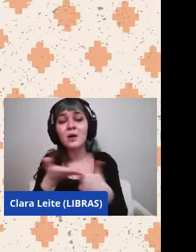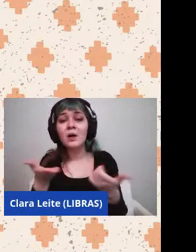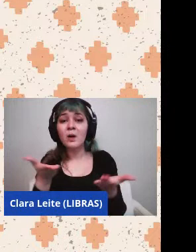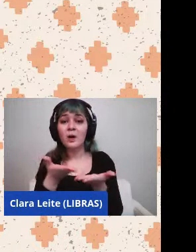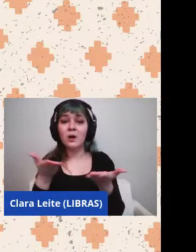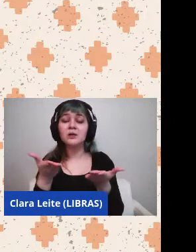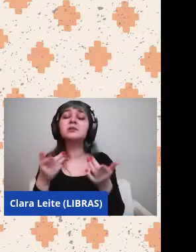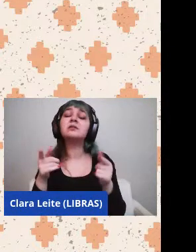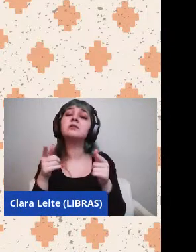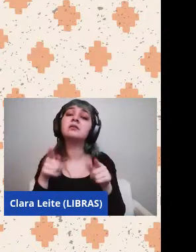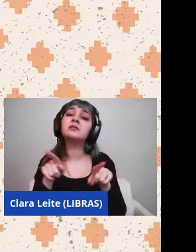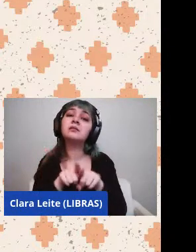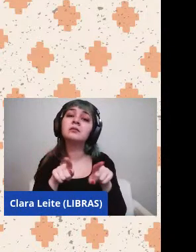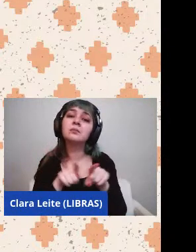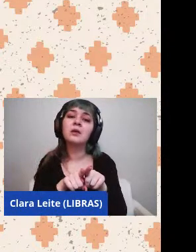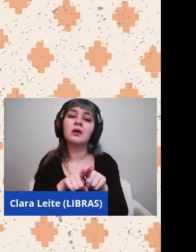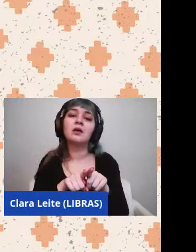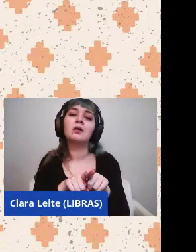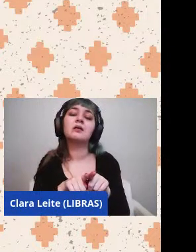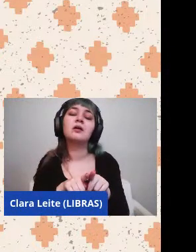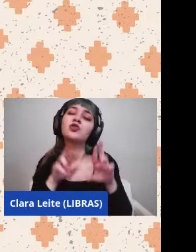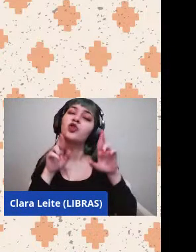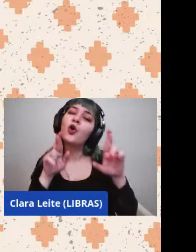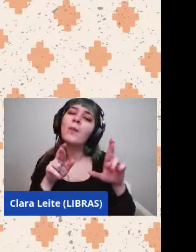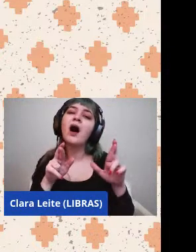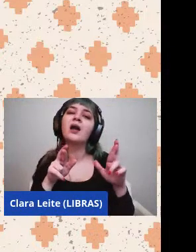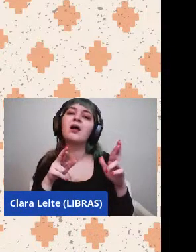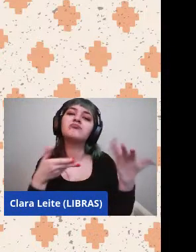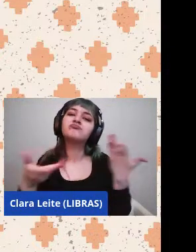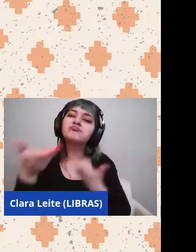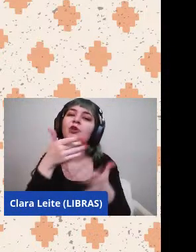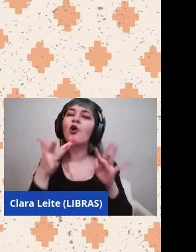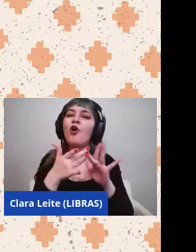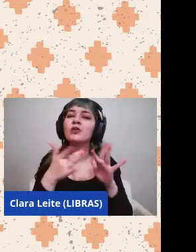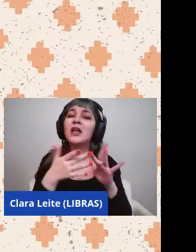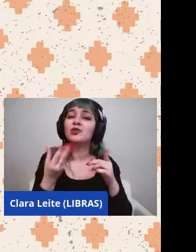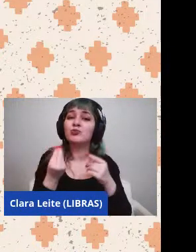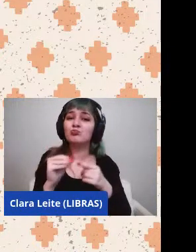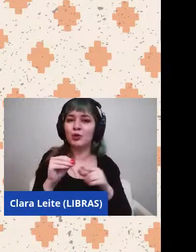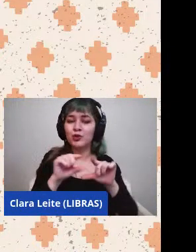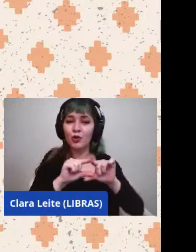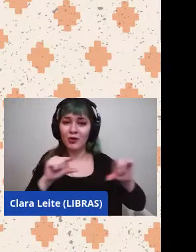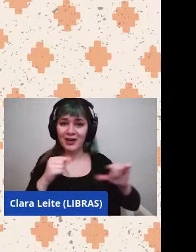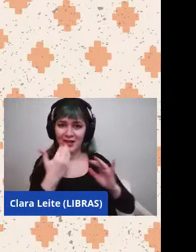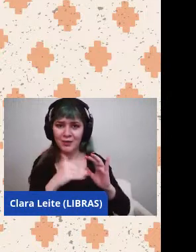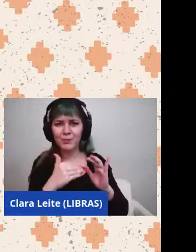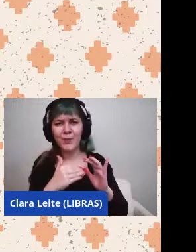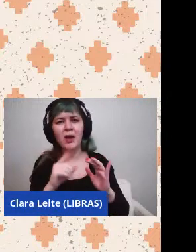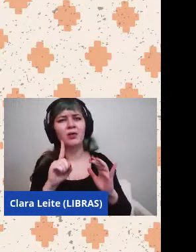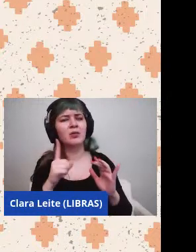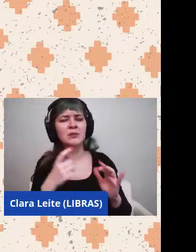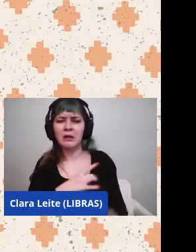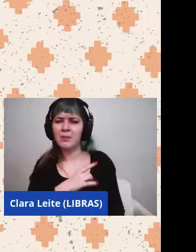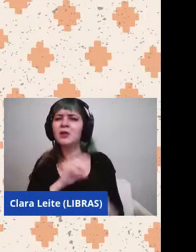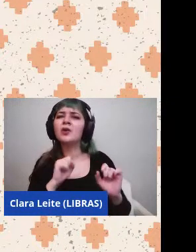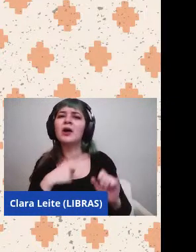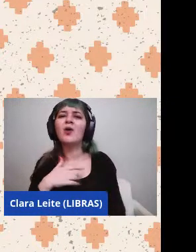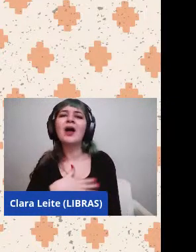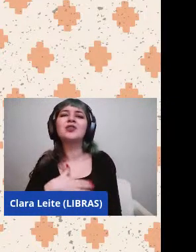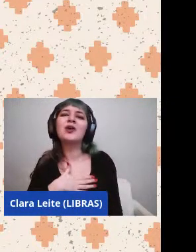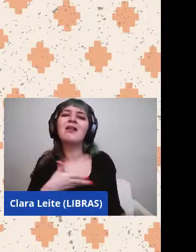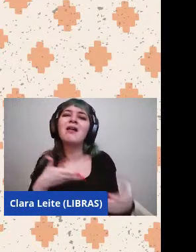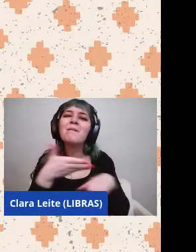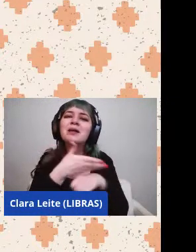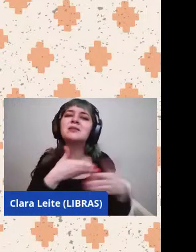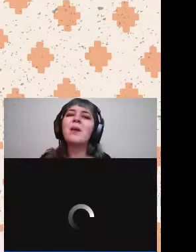and I welcome hearing from you. I've included my email. Please don't hesitate. I would love to be part of a larger